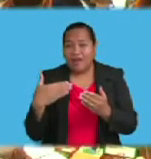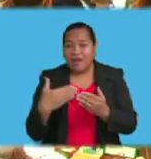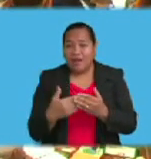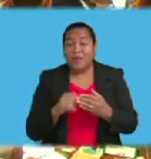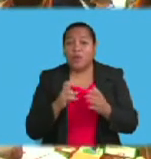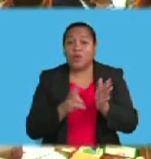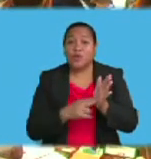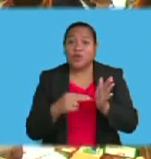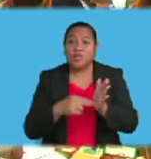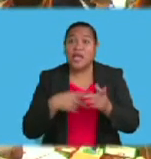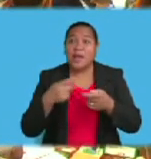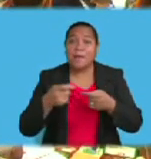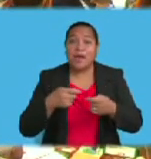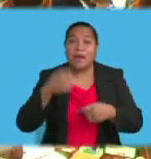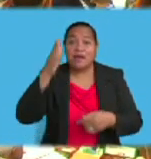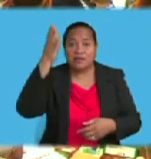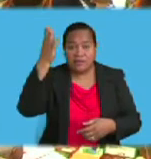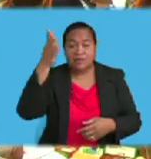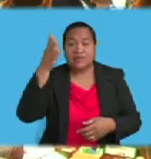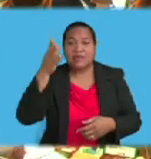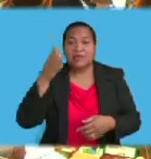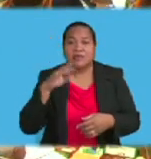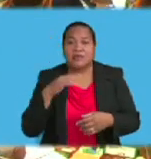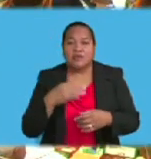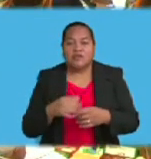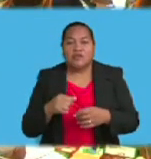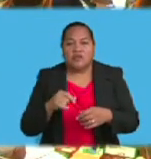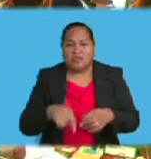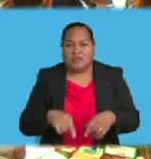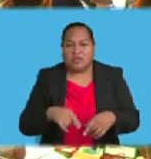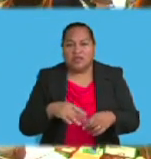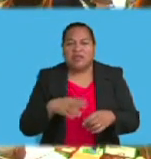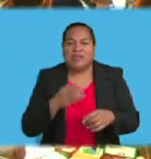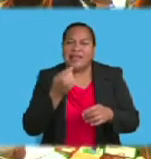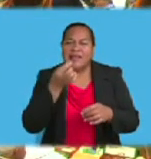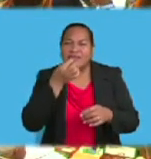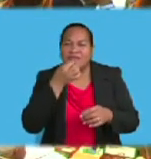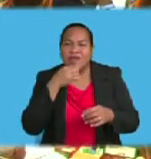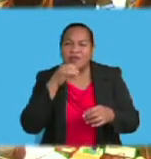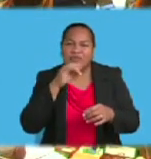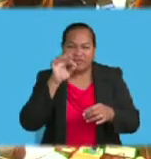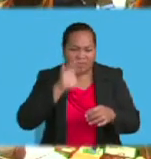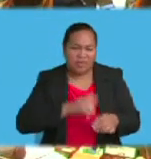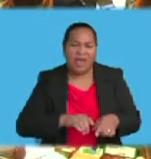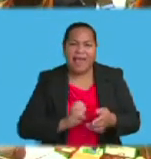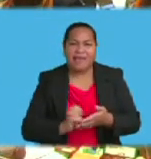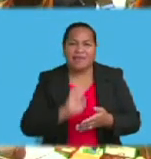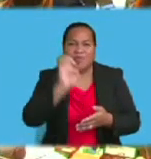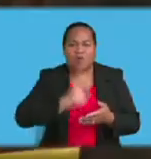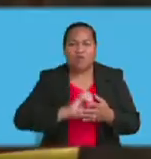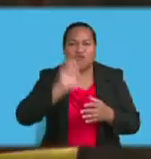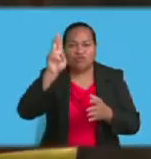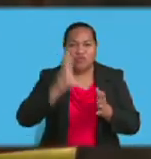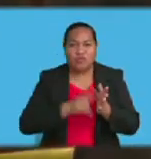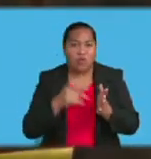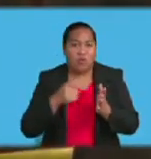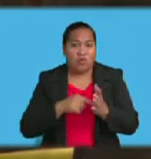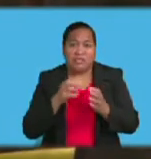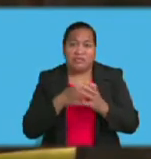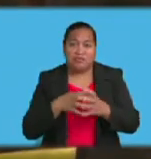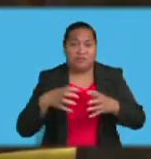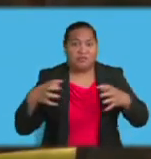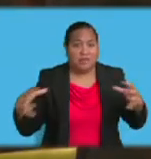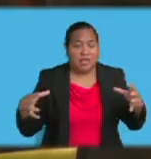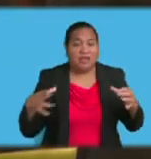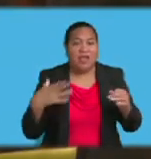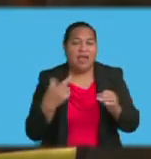market still is relatively uncharted by Fijian exporters, given its size and its favourable trading rules